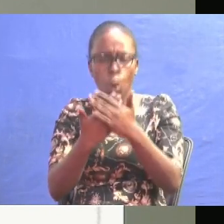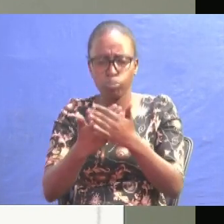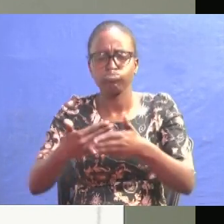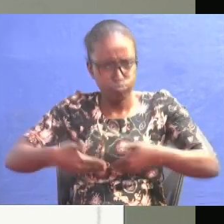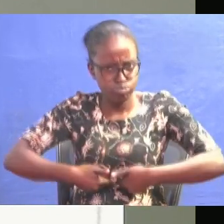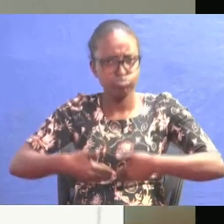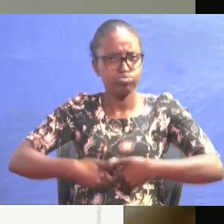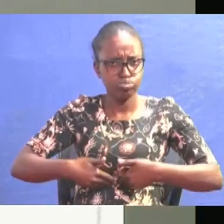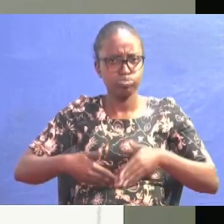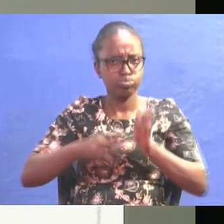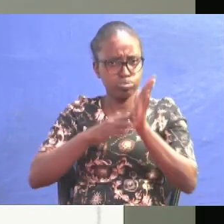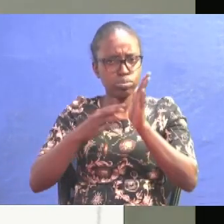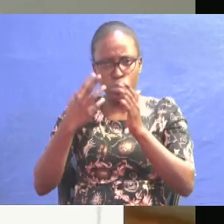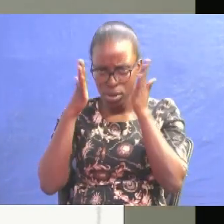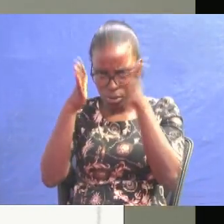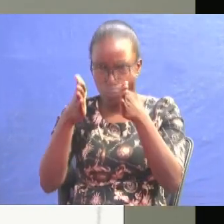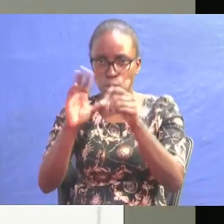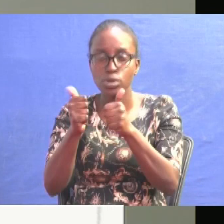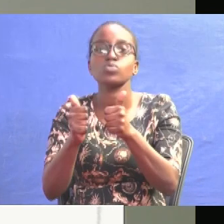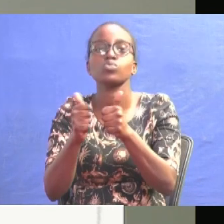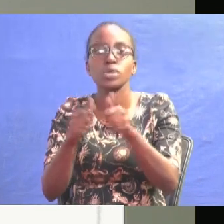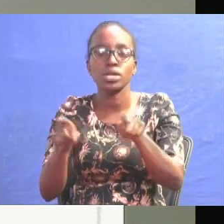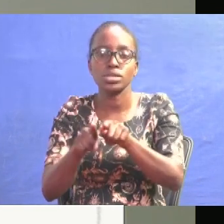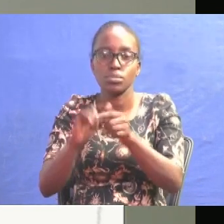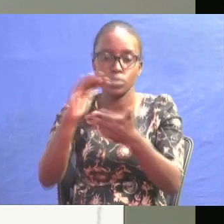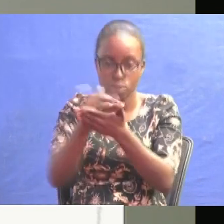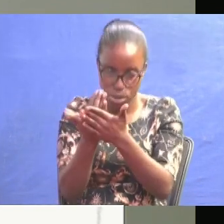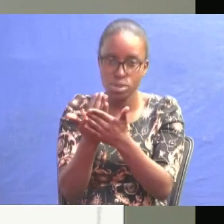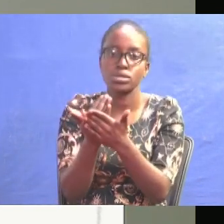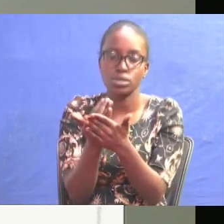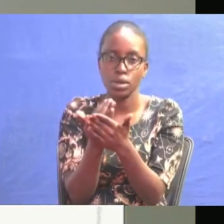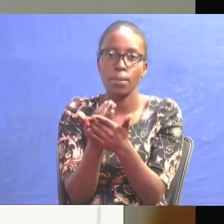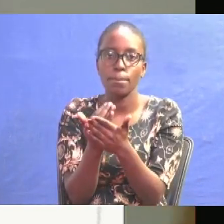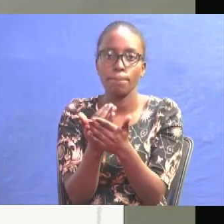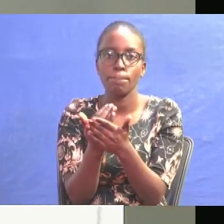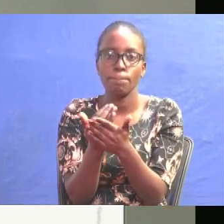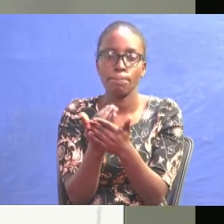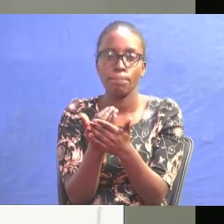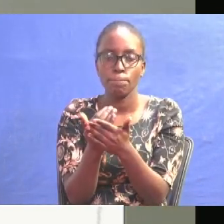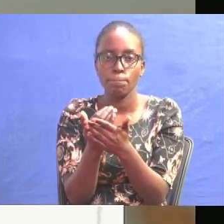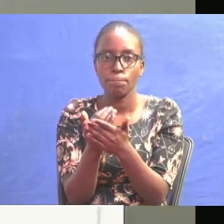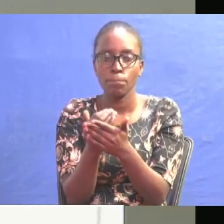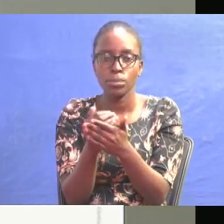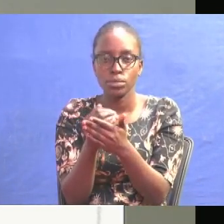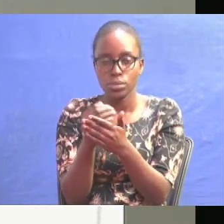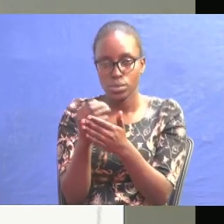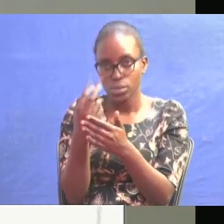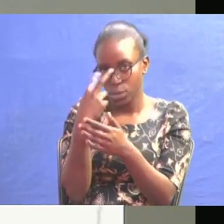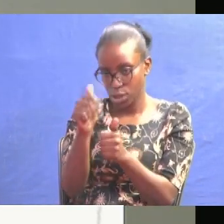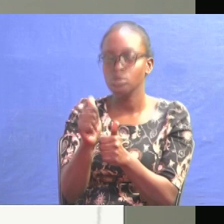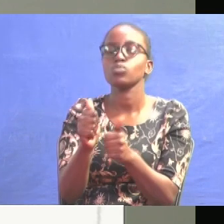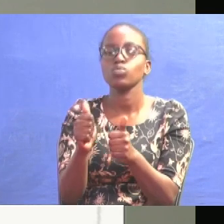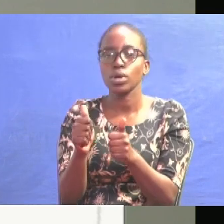And that is why that you see some of us, when I say some of us, I'm a young person. So basically, you see them in the street